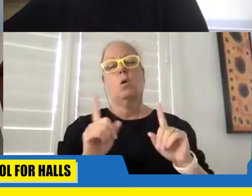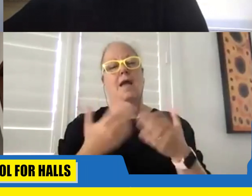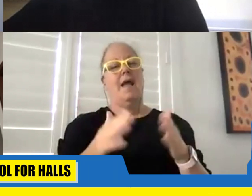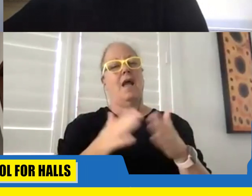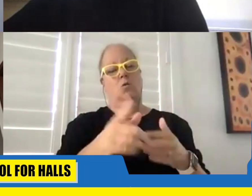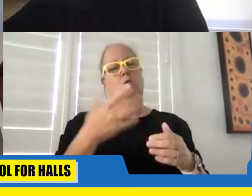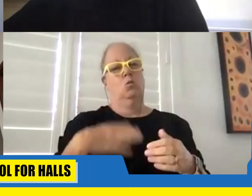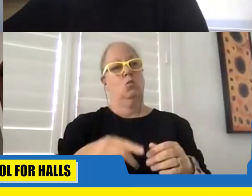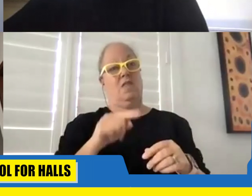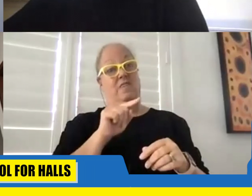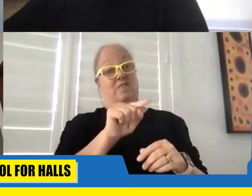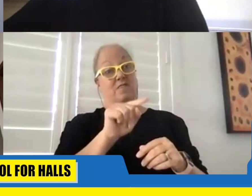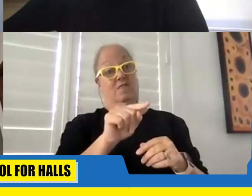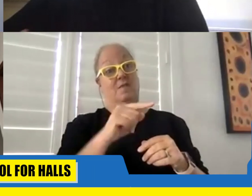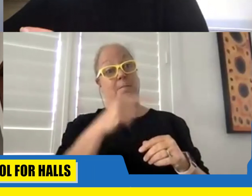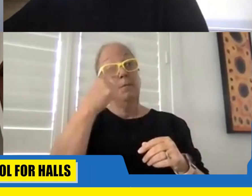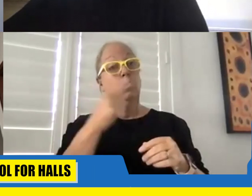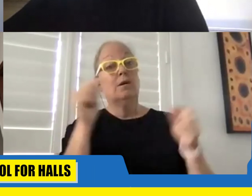over the next 5 or so years?